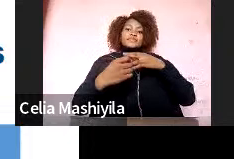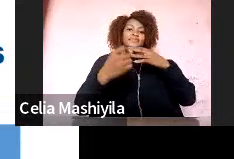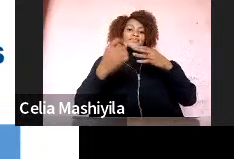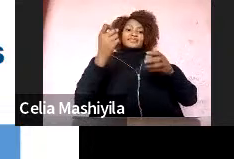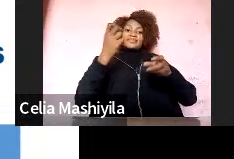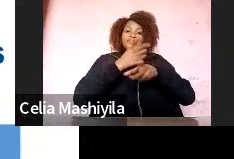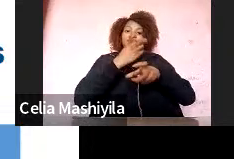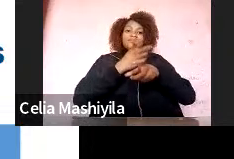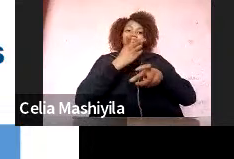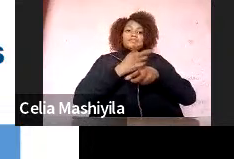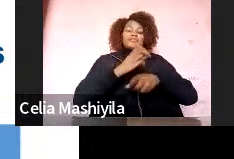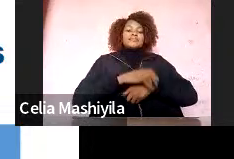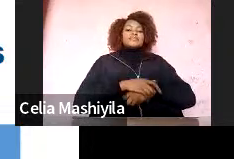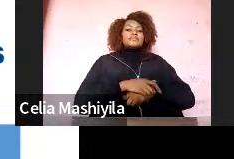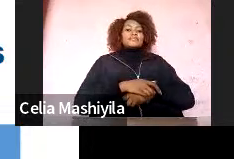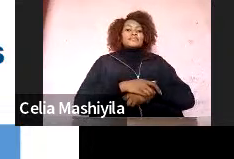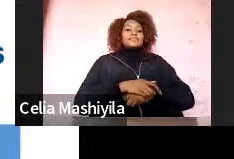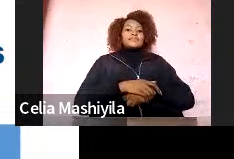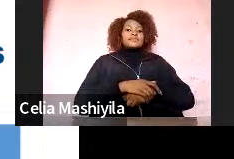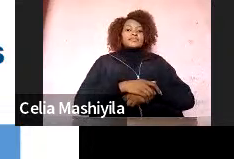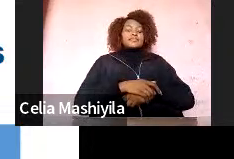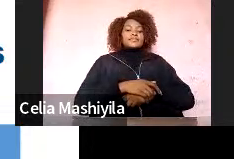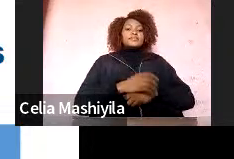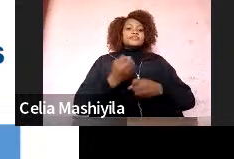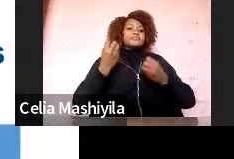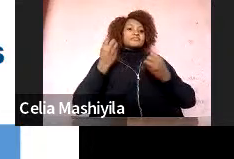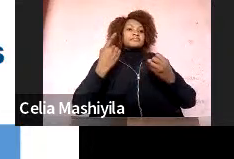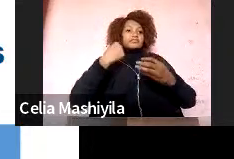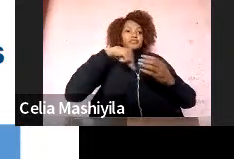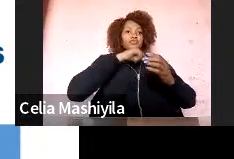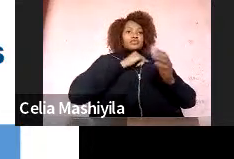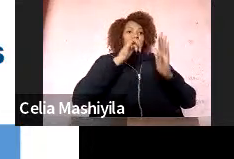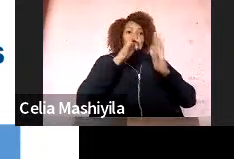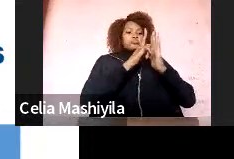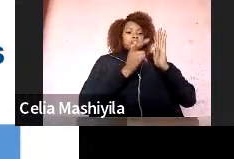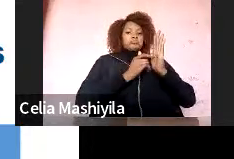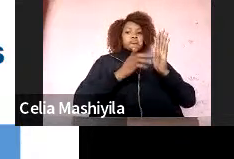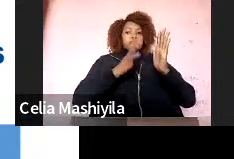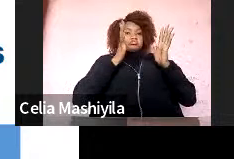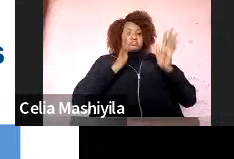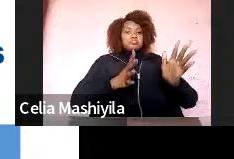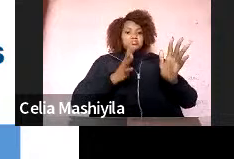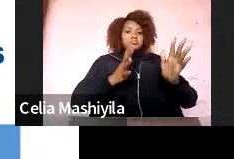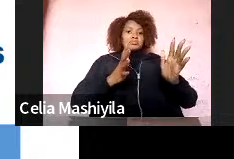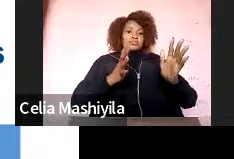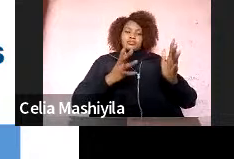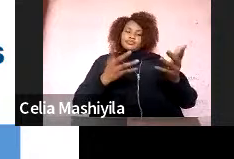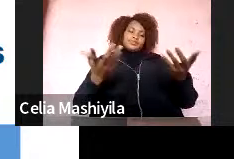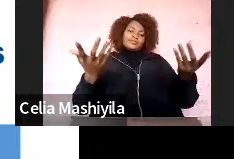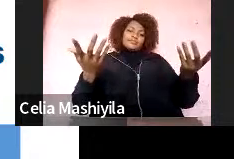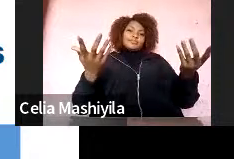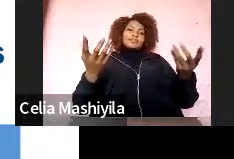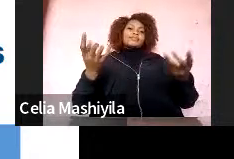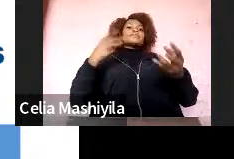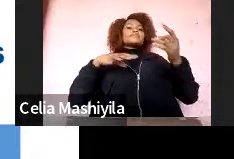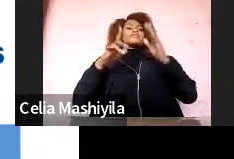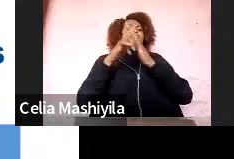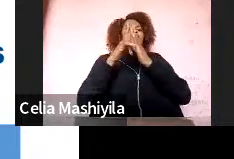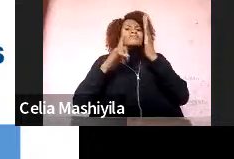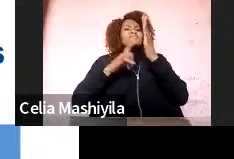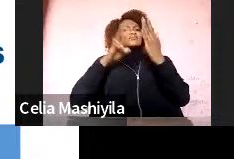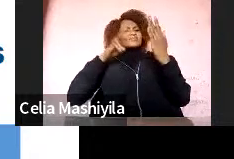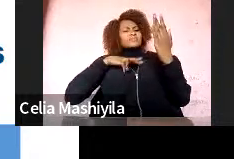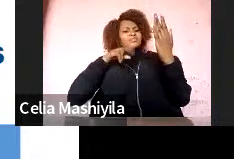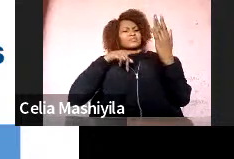Most of us, we are not lawyers. Therefore, the jargon which is used by law sometimes is not easy. Therefore, where you